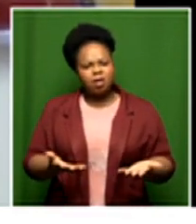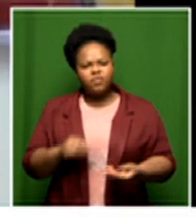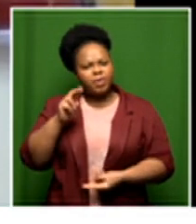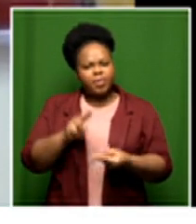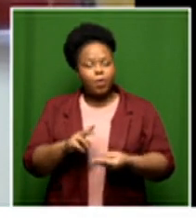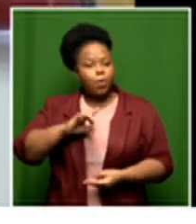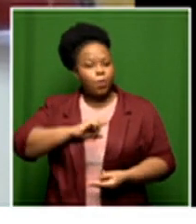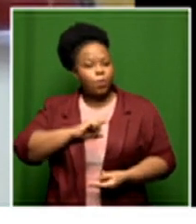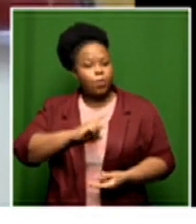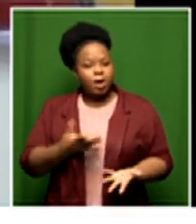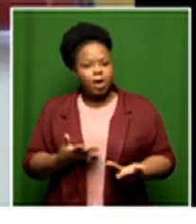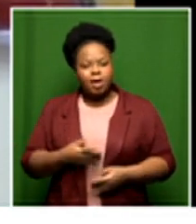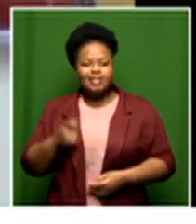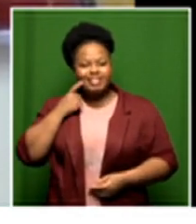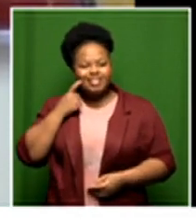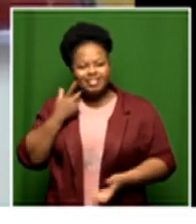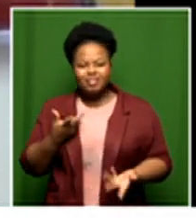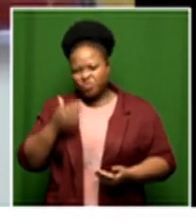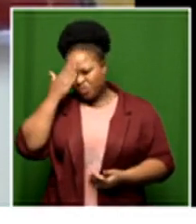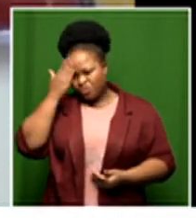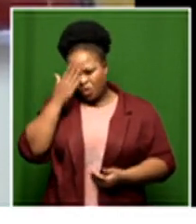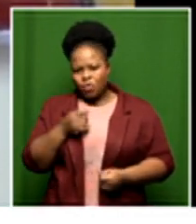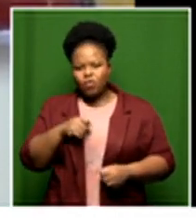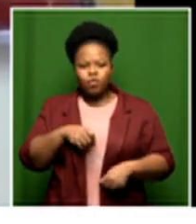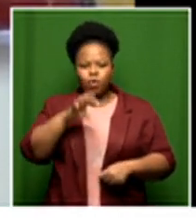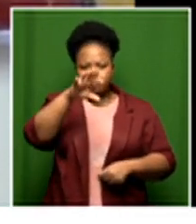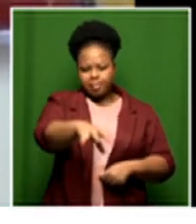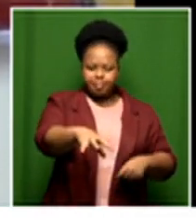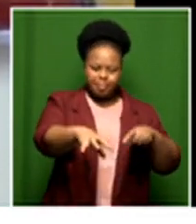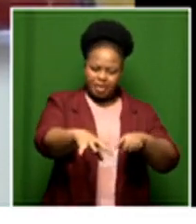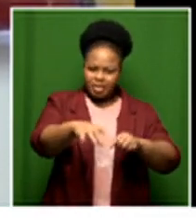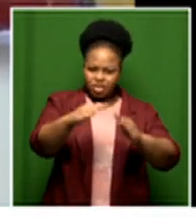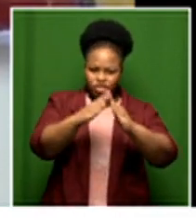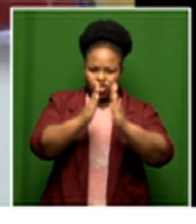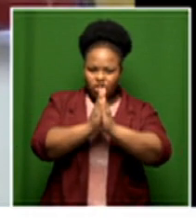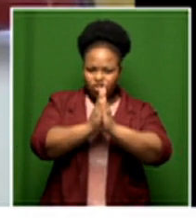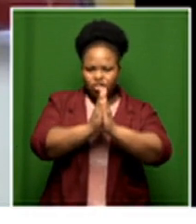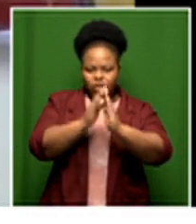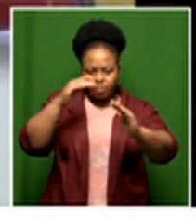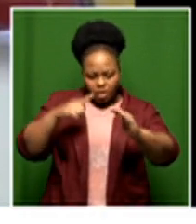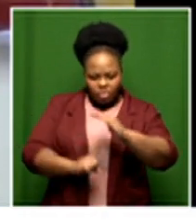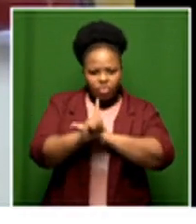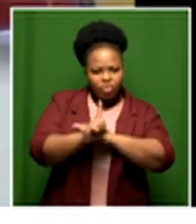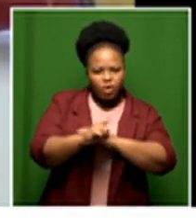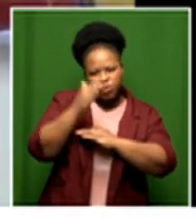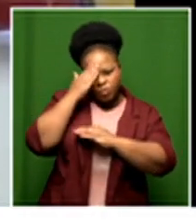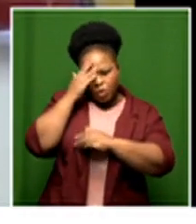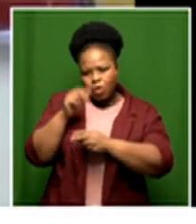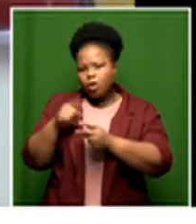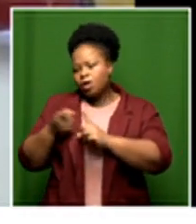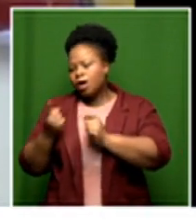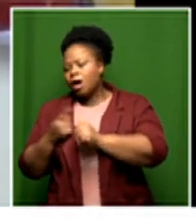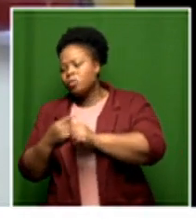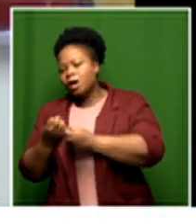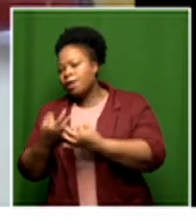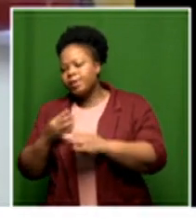contained, because you can monitor the amount of people going into a church, to go and pray.